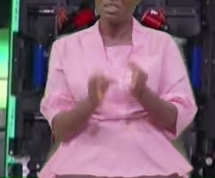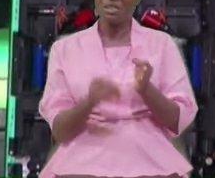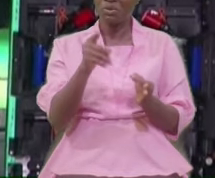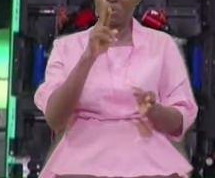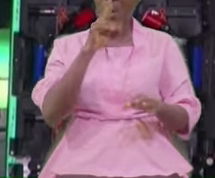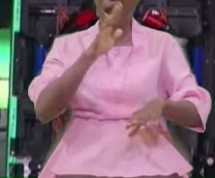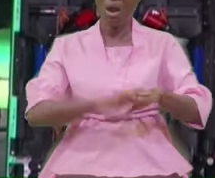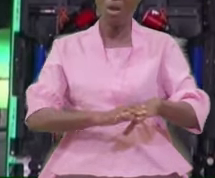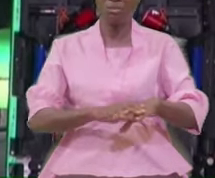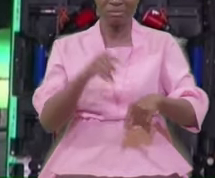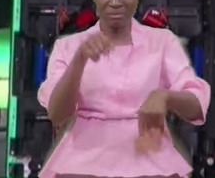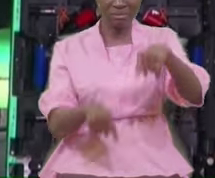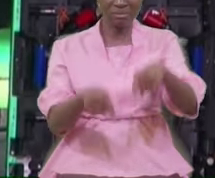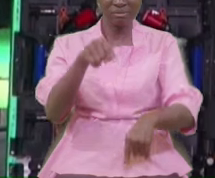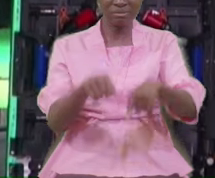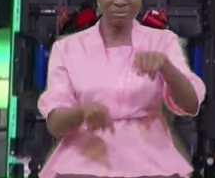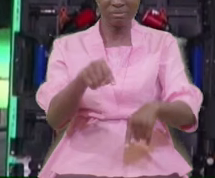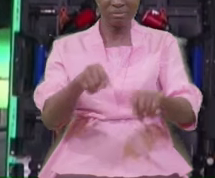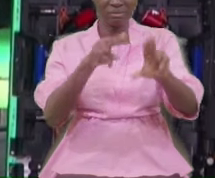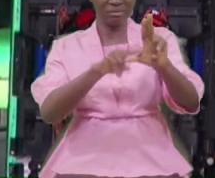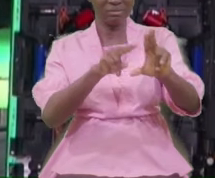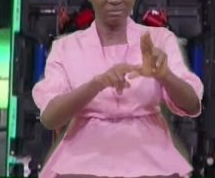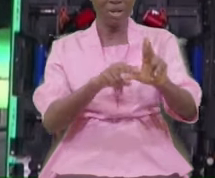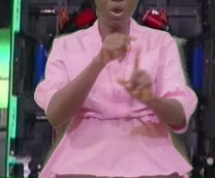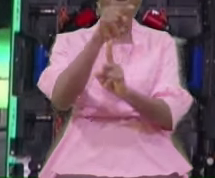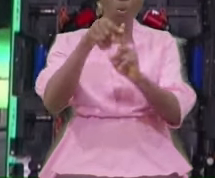if when I men the name of